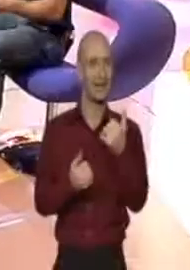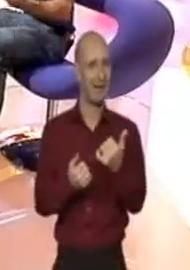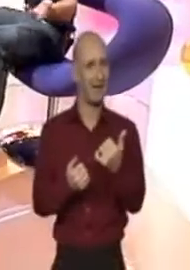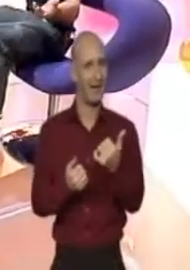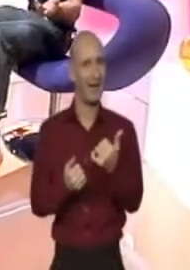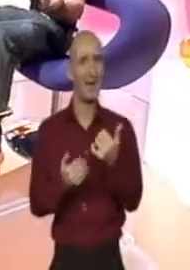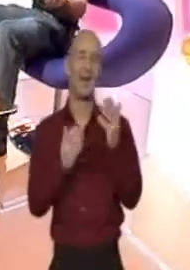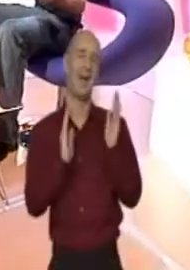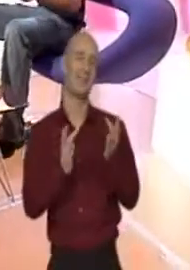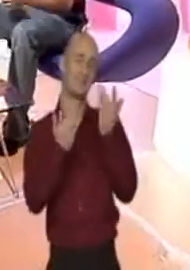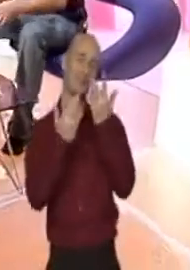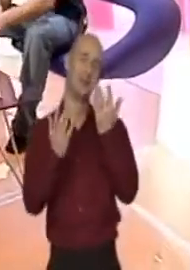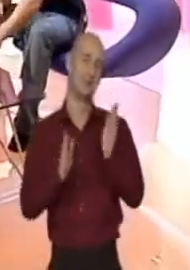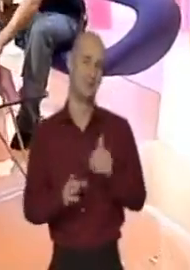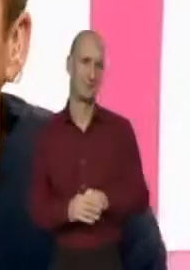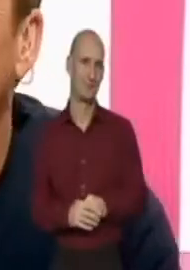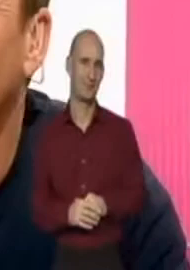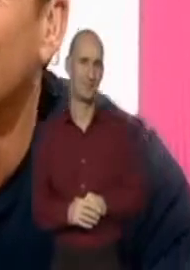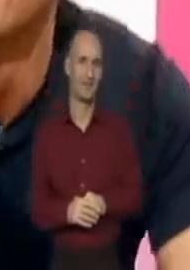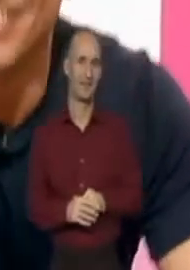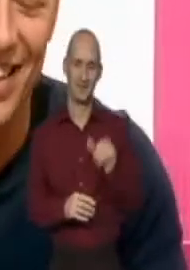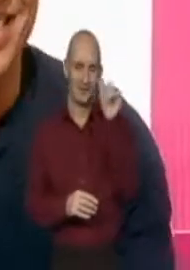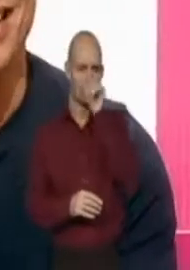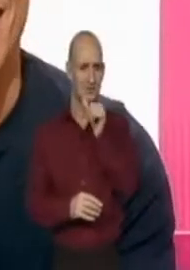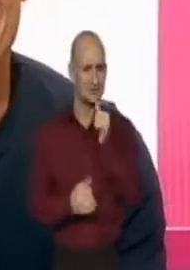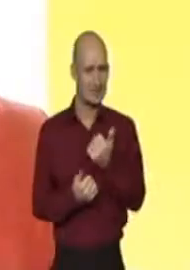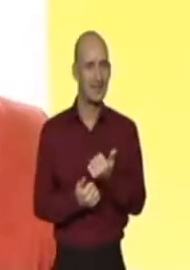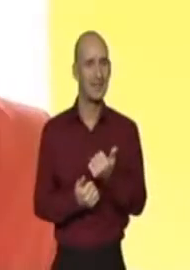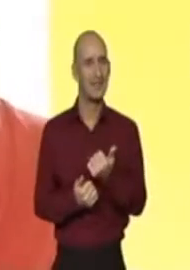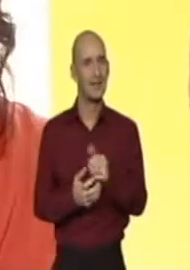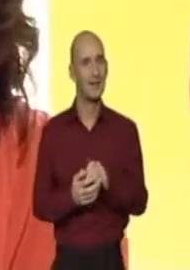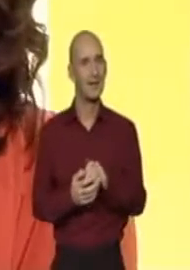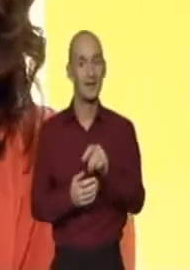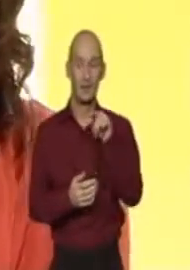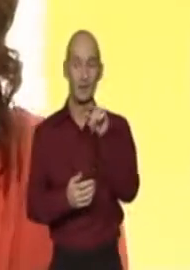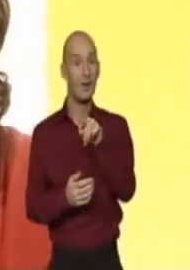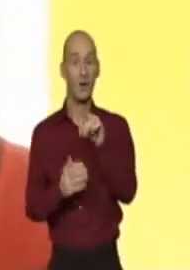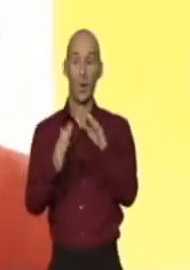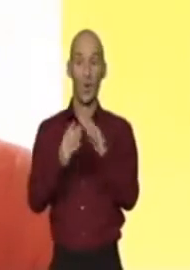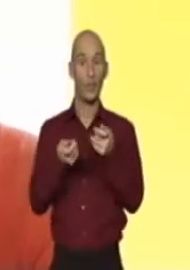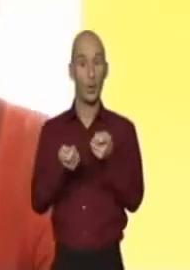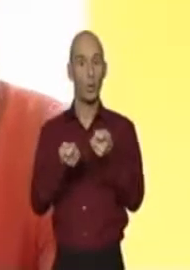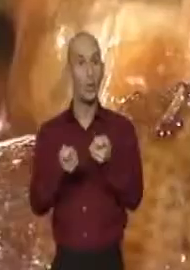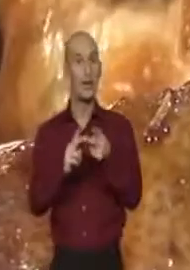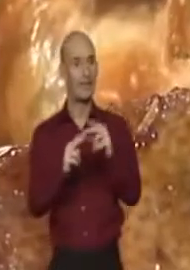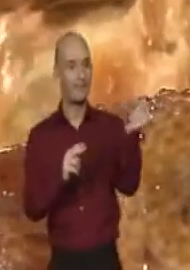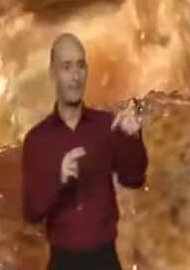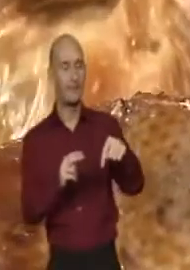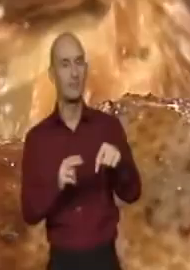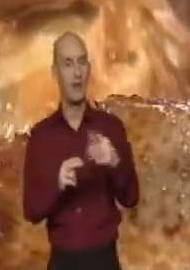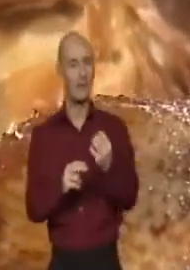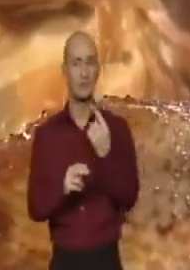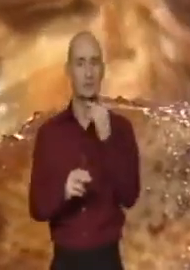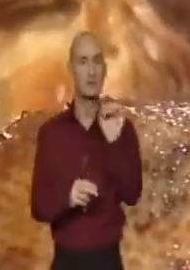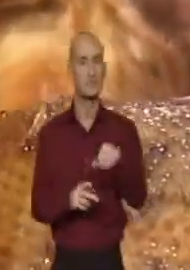got to be done at some time, hasn't it? It looks very pretty. It does. Is this kind of thing you would cook at home if you were entertaining? It is, actually,